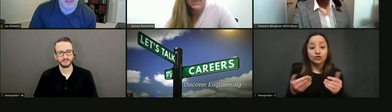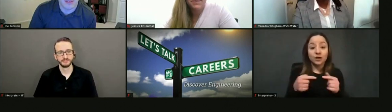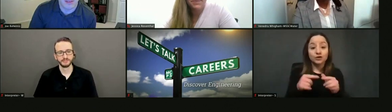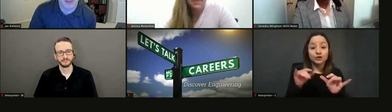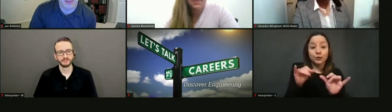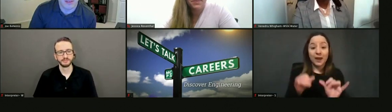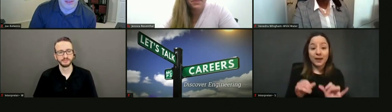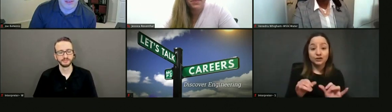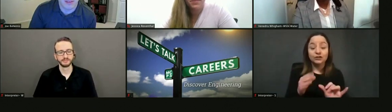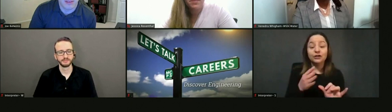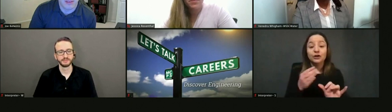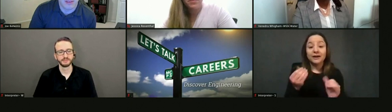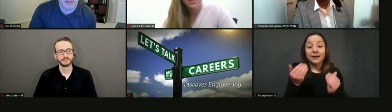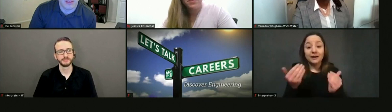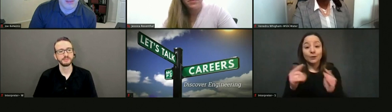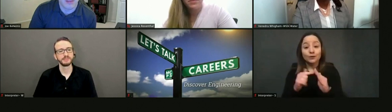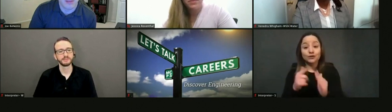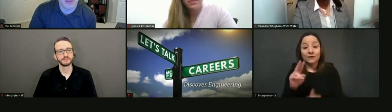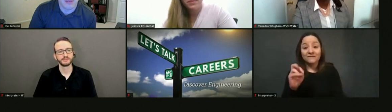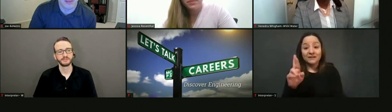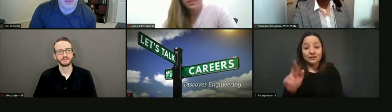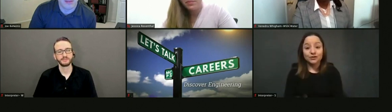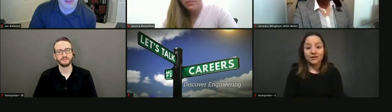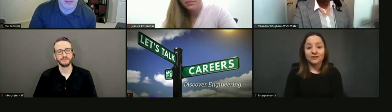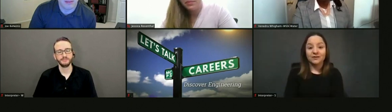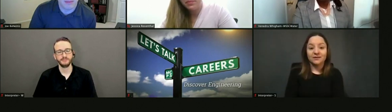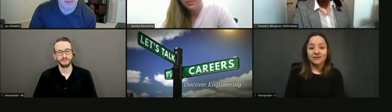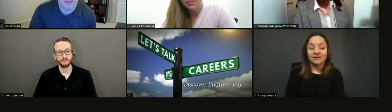engineering? And we can start with Venedra.